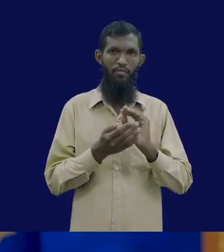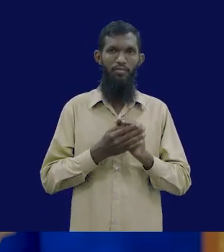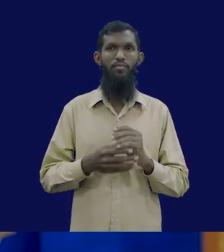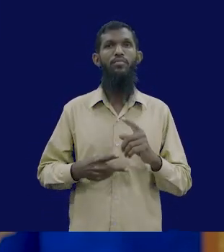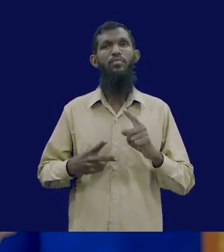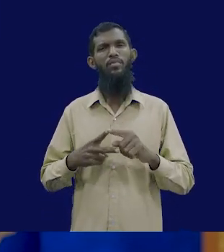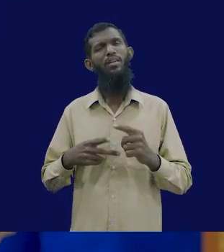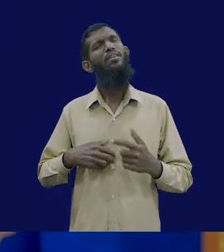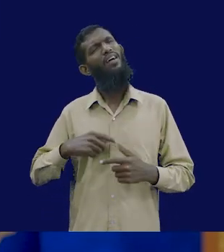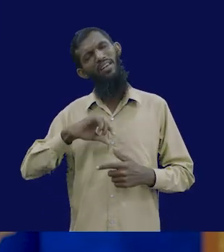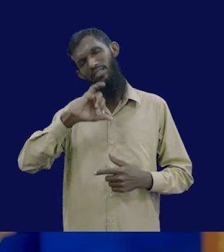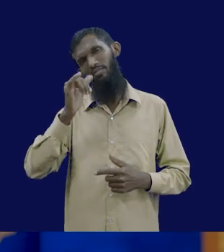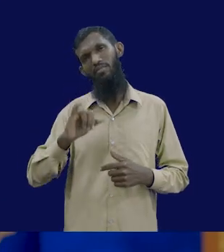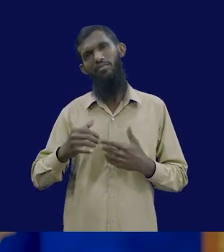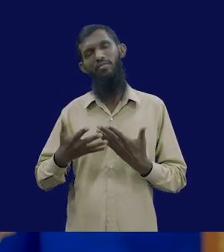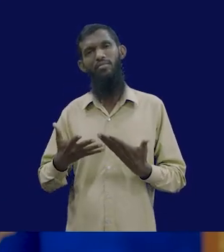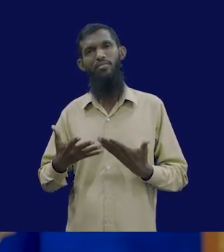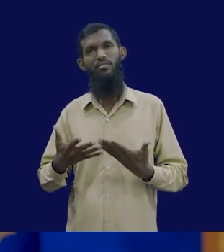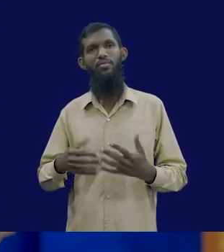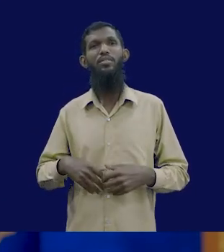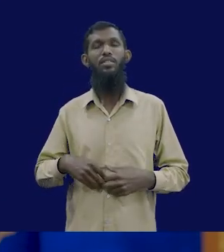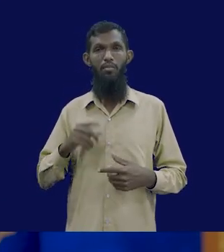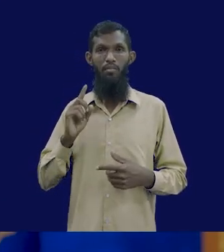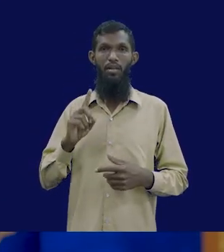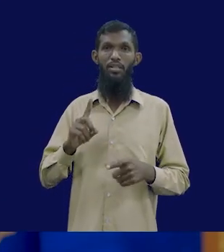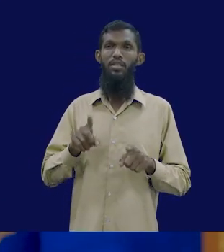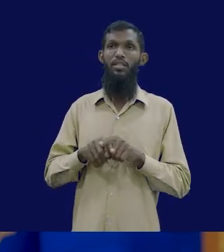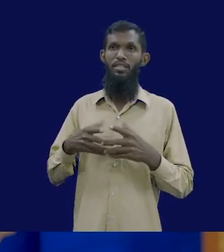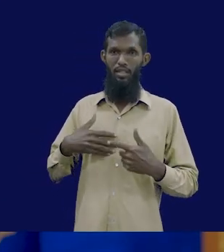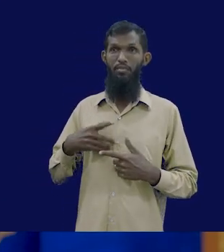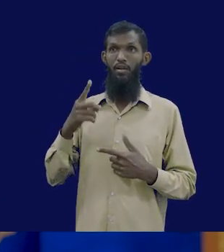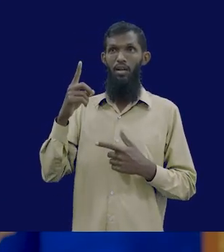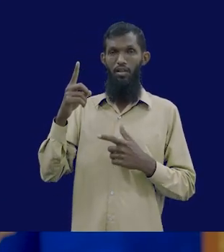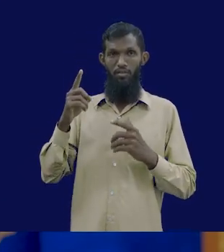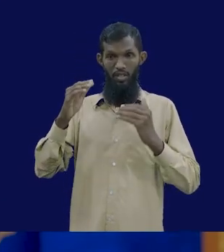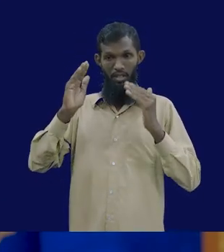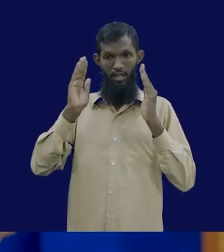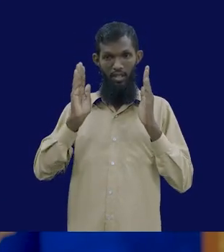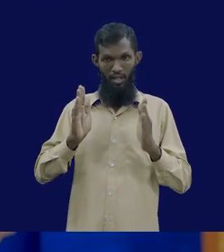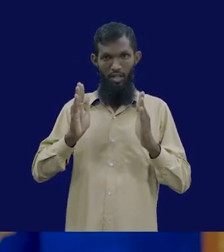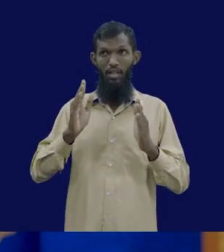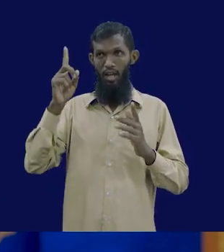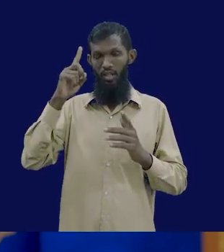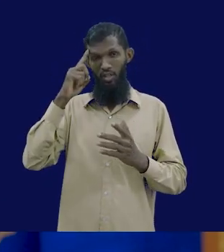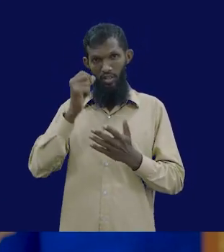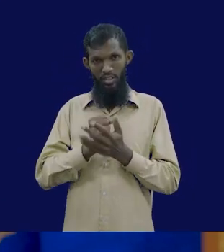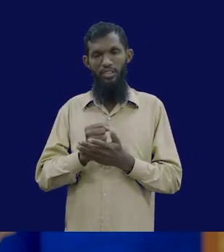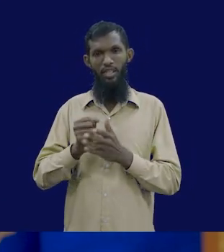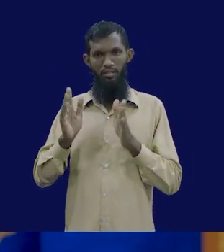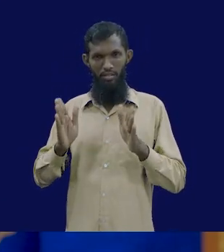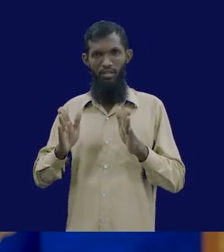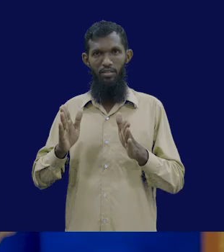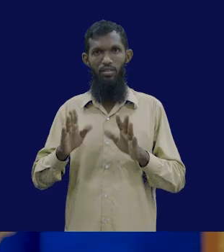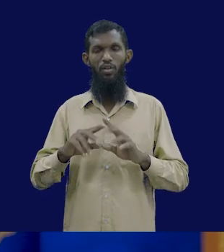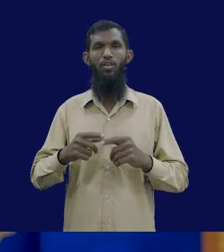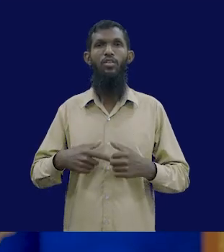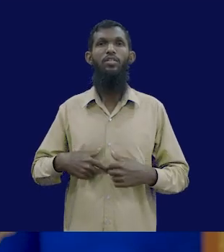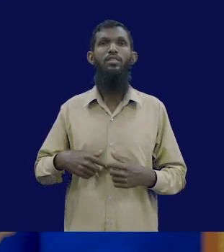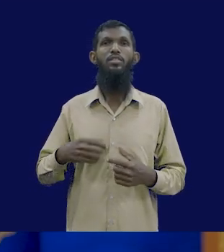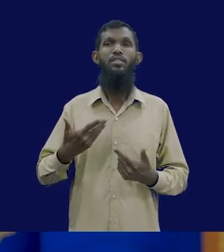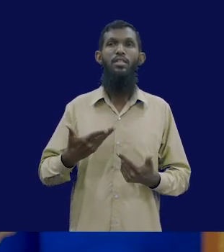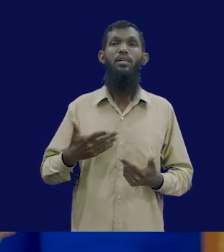Unconditional voluntary fasting, which has been textually evidenced with a time restriction, or conditional voluntary